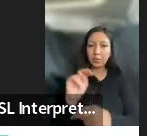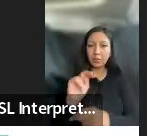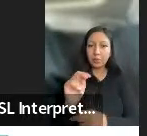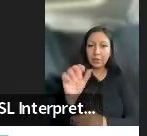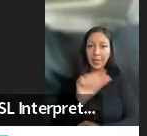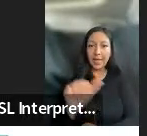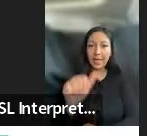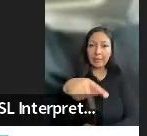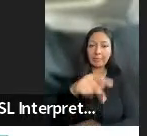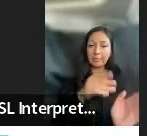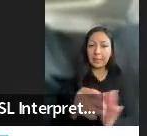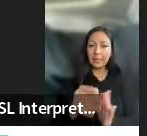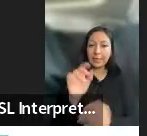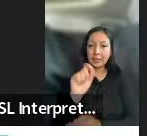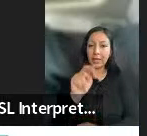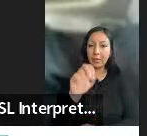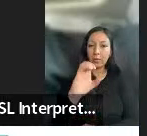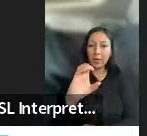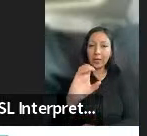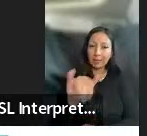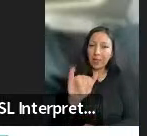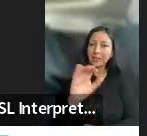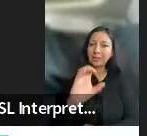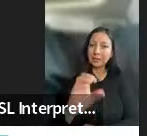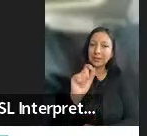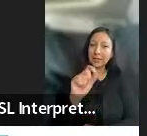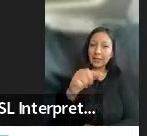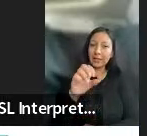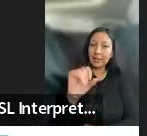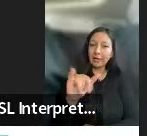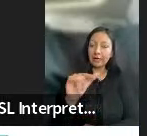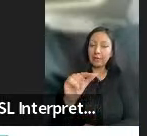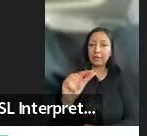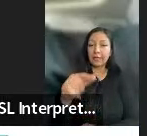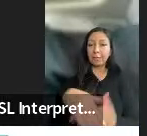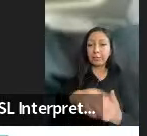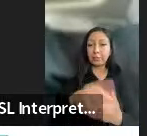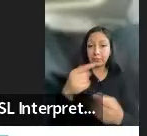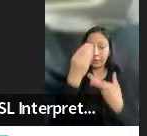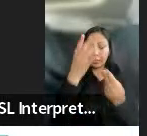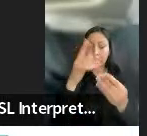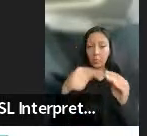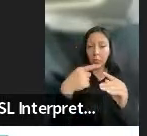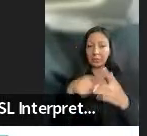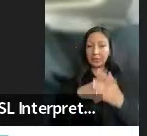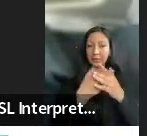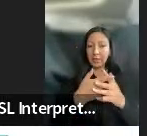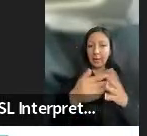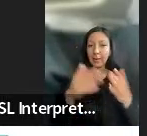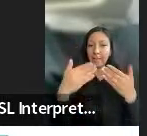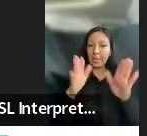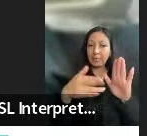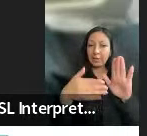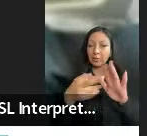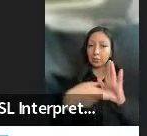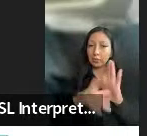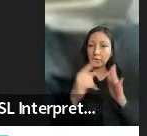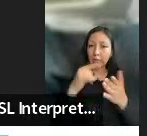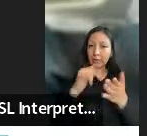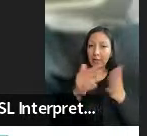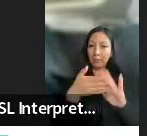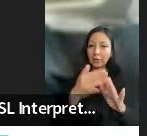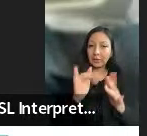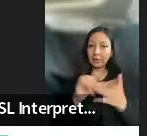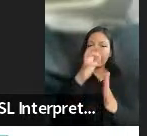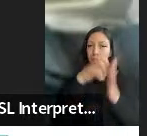carbonneutrality@planning.nyc.gov. I also want to let you all know that when we begin public review of this process, the draft zoning text